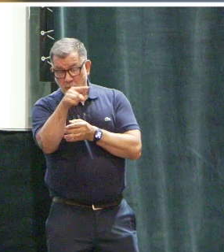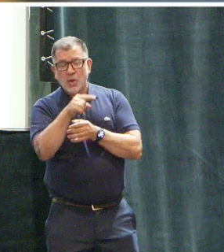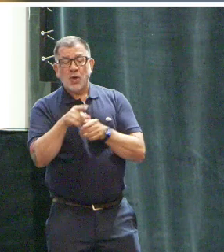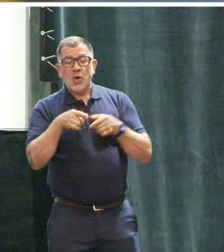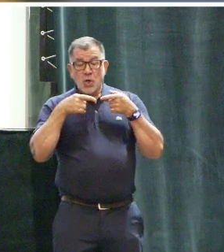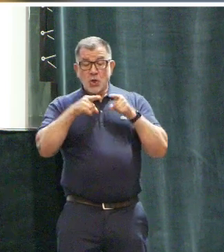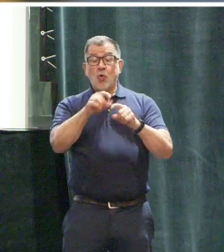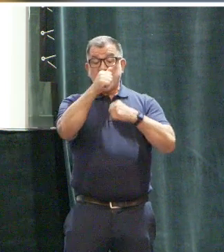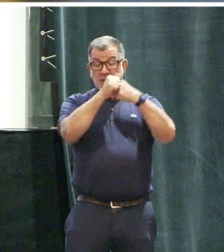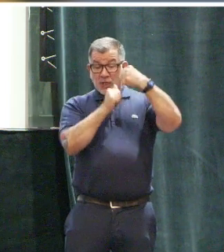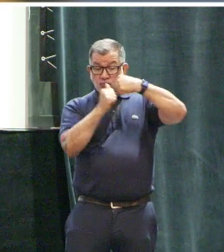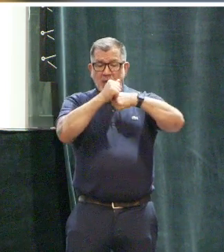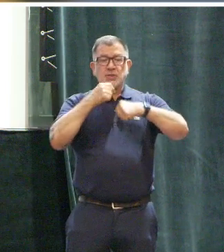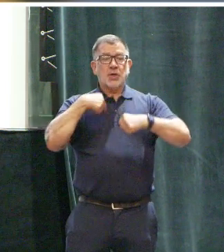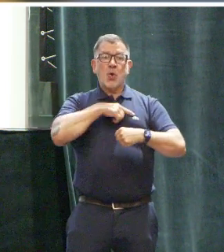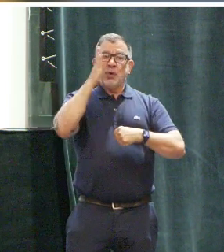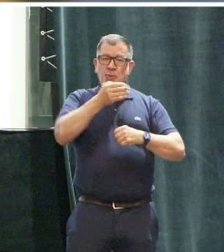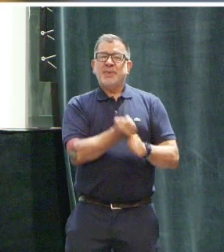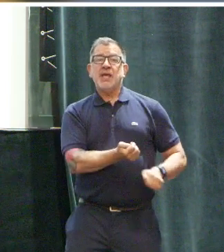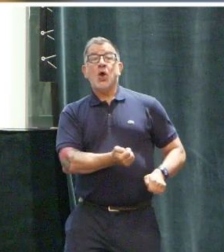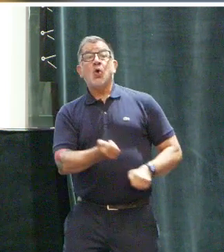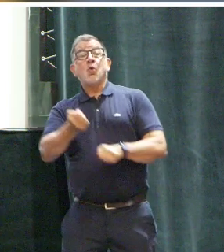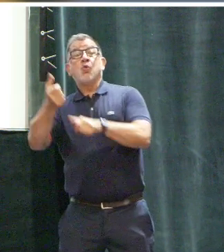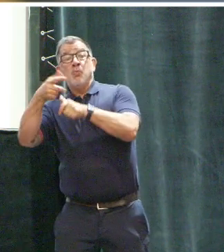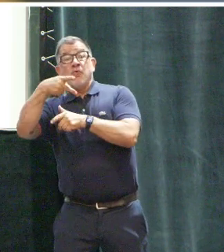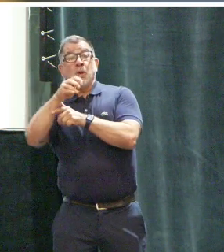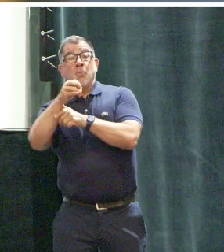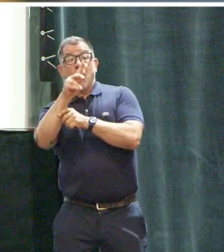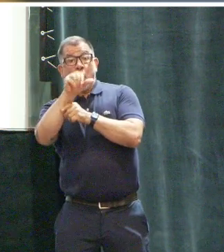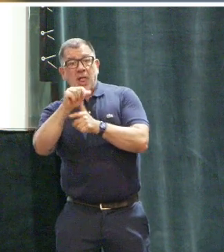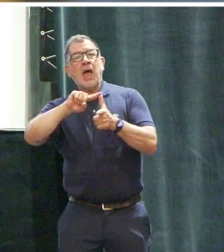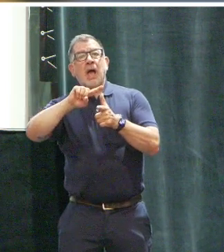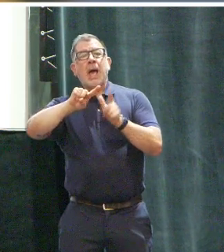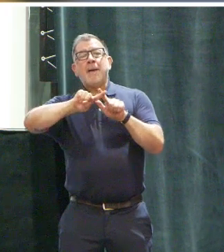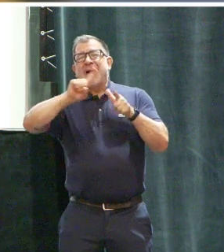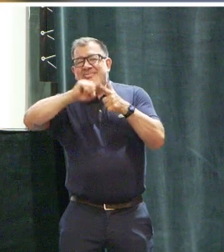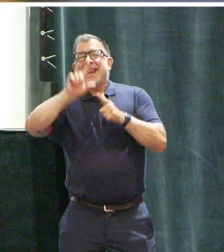will be removed, but then it will be reinstalled in that same location.